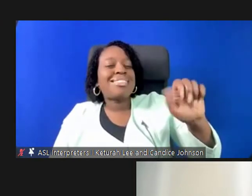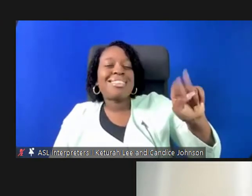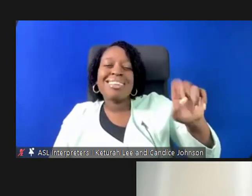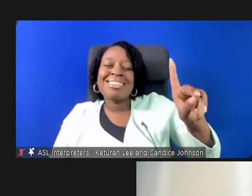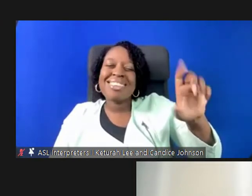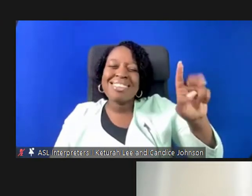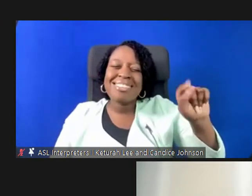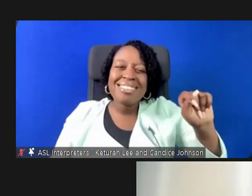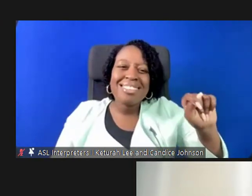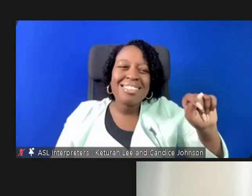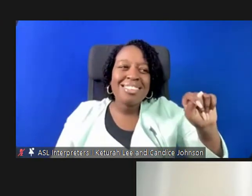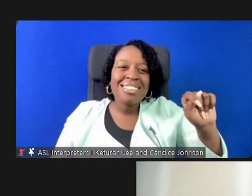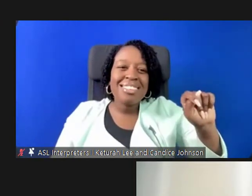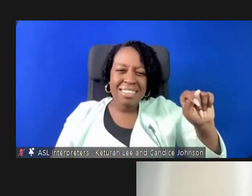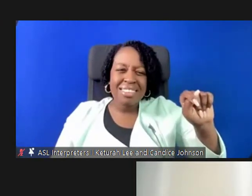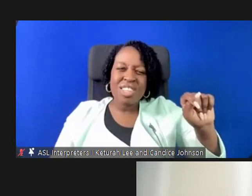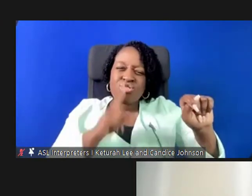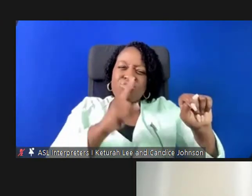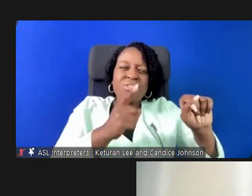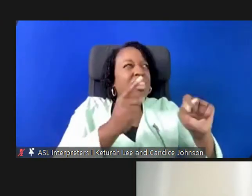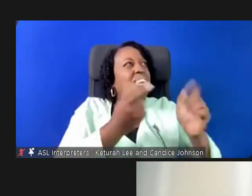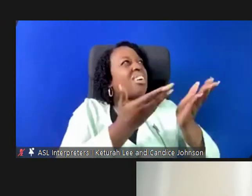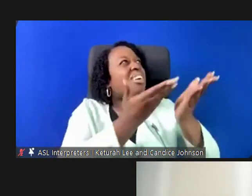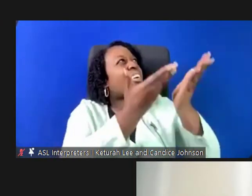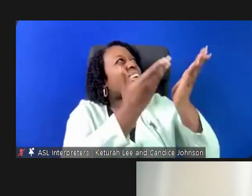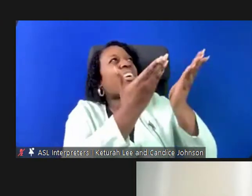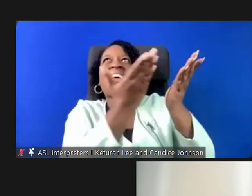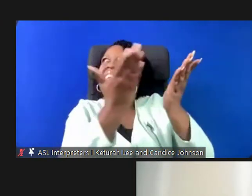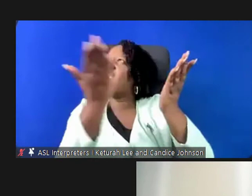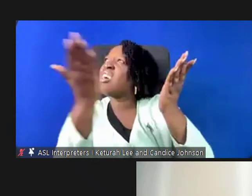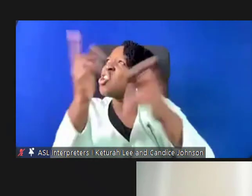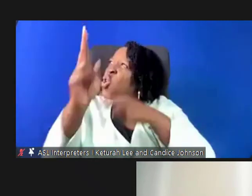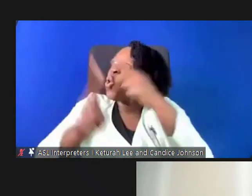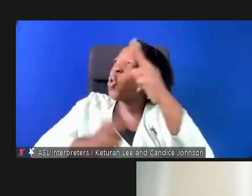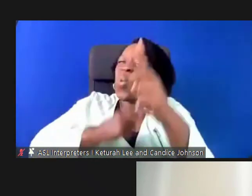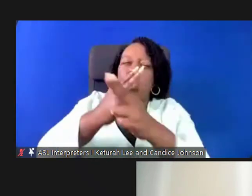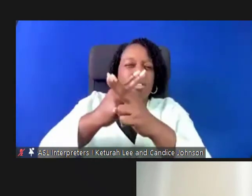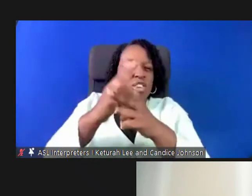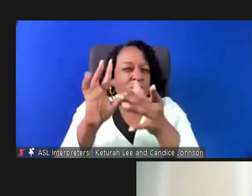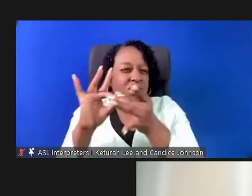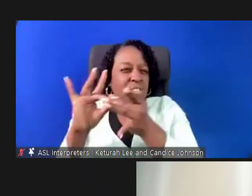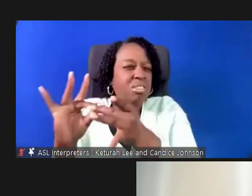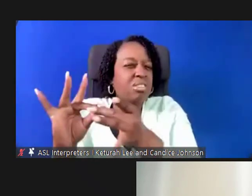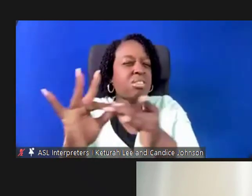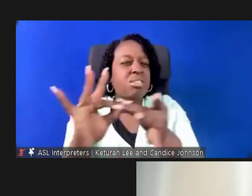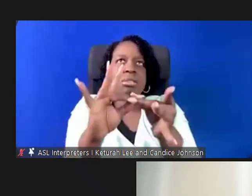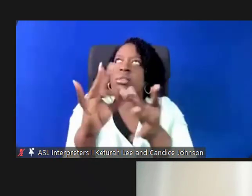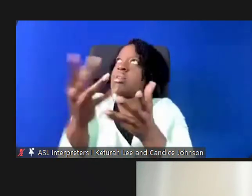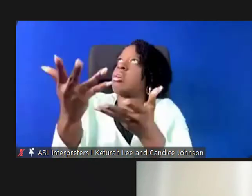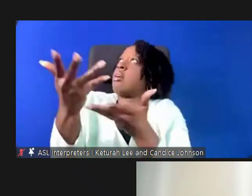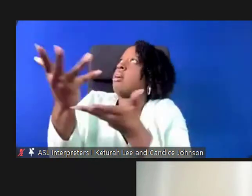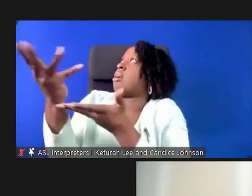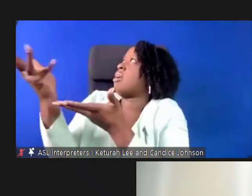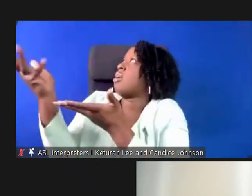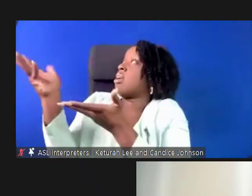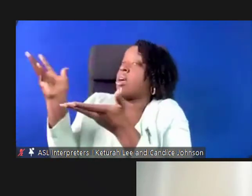of potential connection and resource that may have a powerful impact on